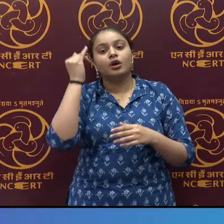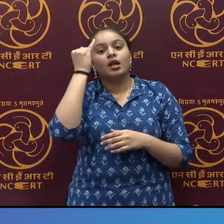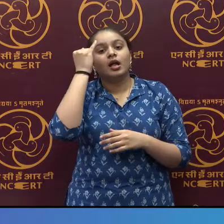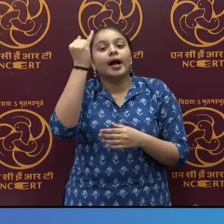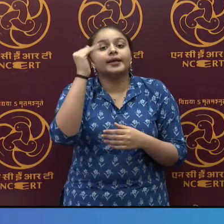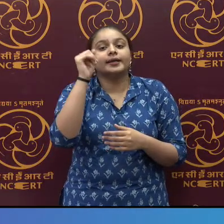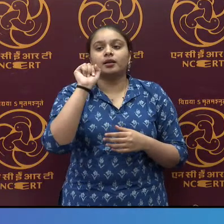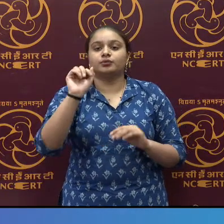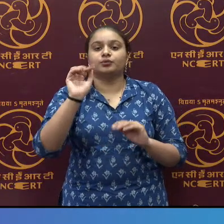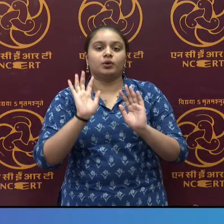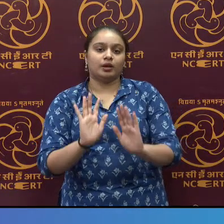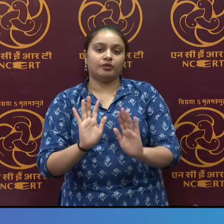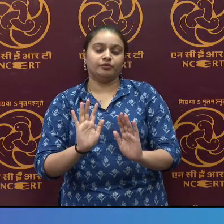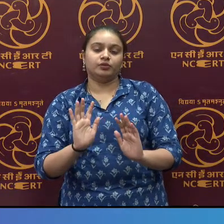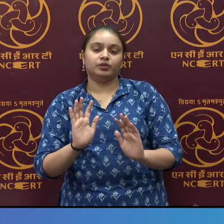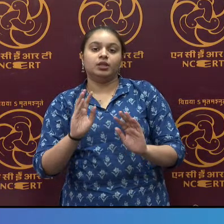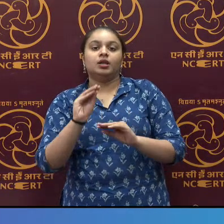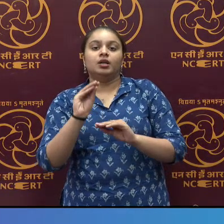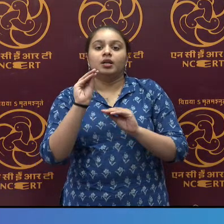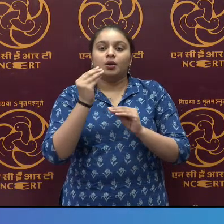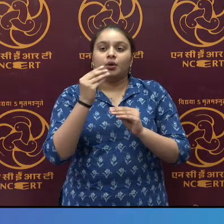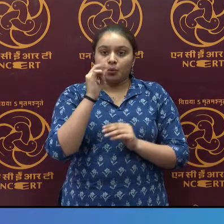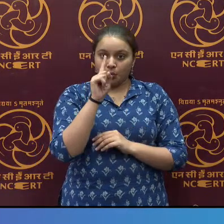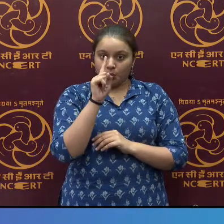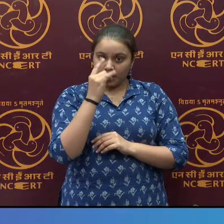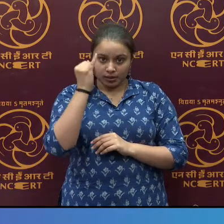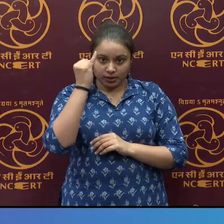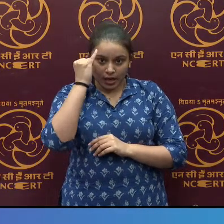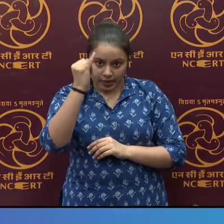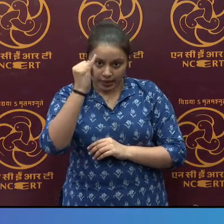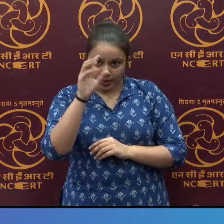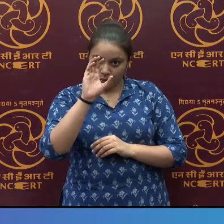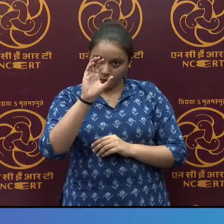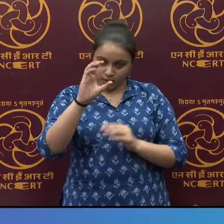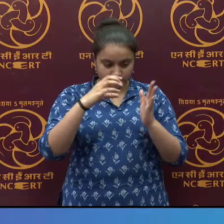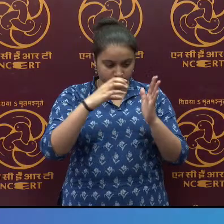have. Keep one idea in one paragraph,